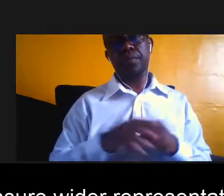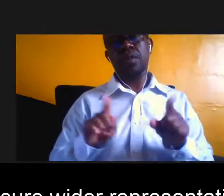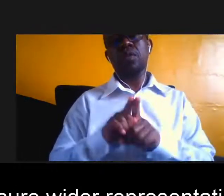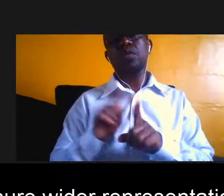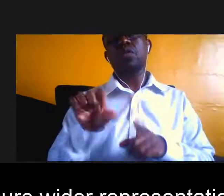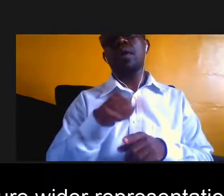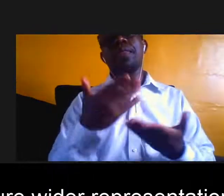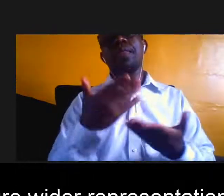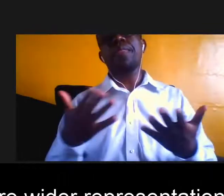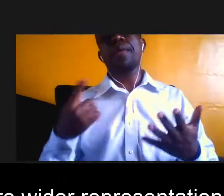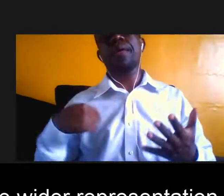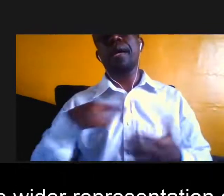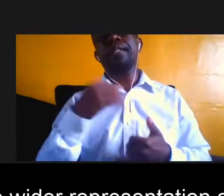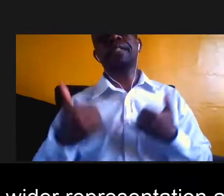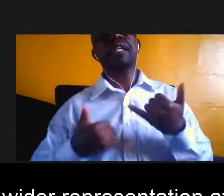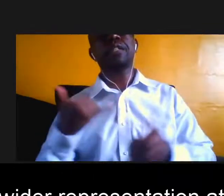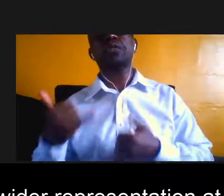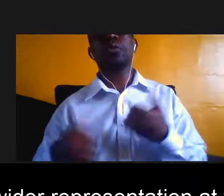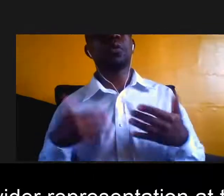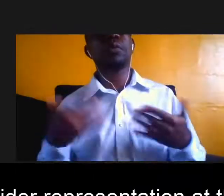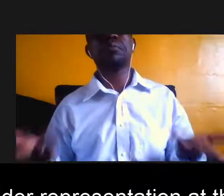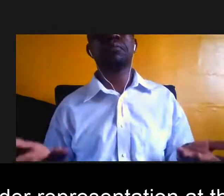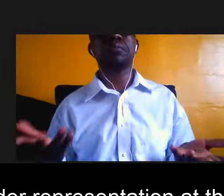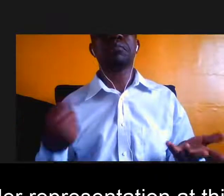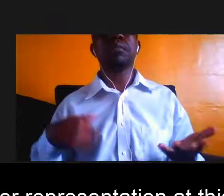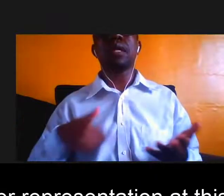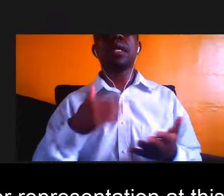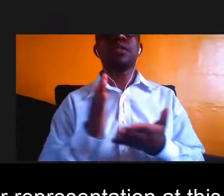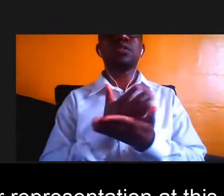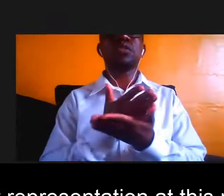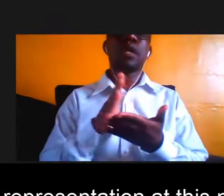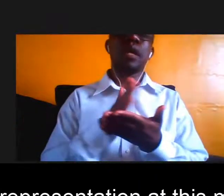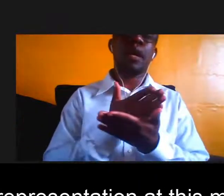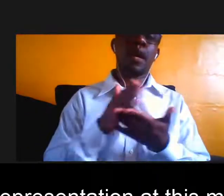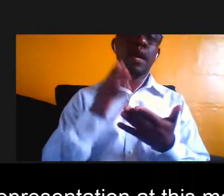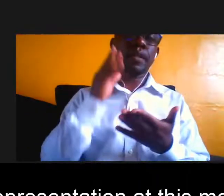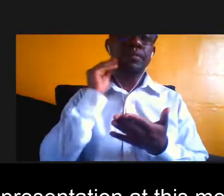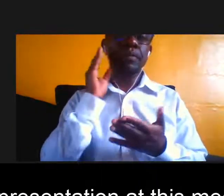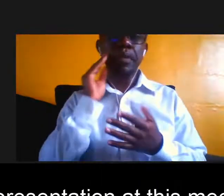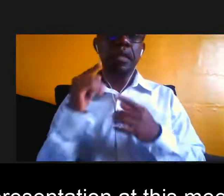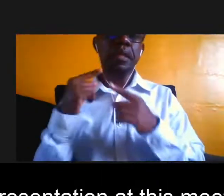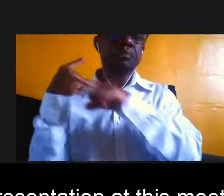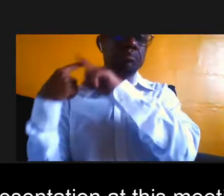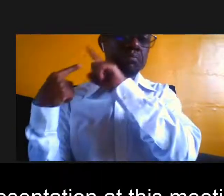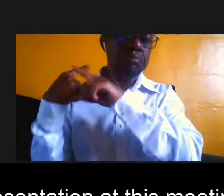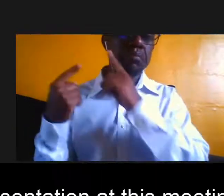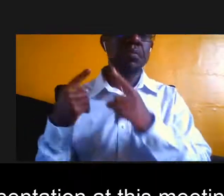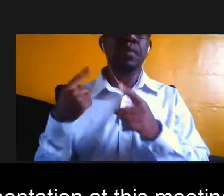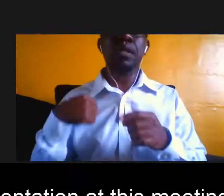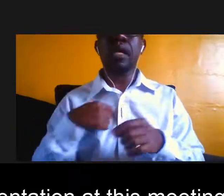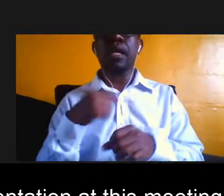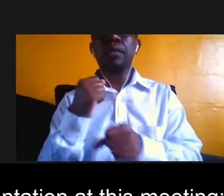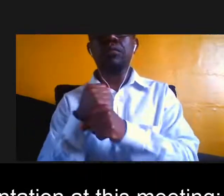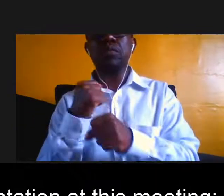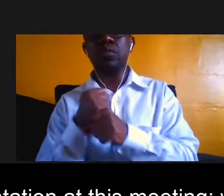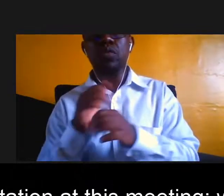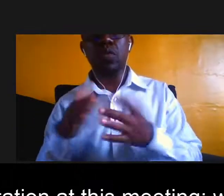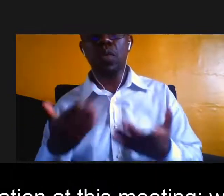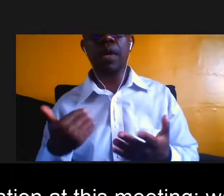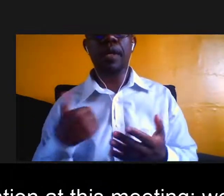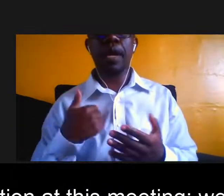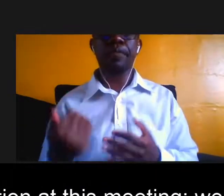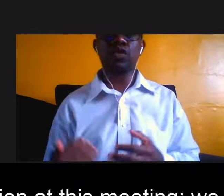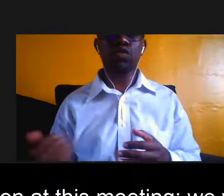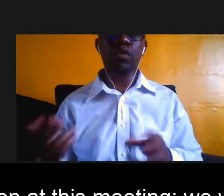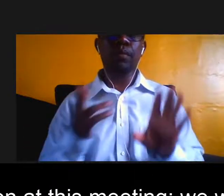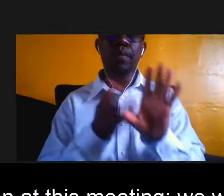we meet, we have been sharing our experiences, we have been highlighting what we have been able to do, how we have been able to have child participation, how we have